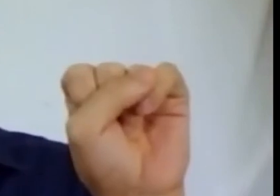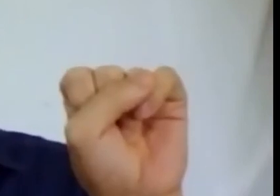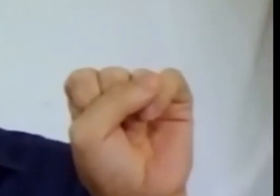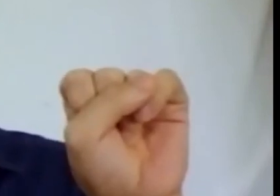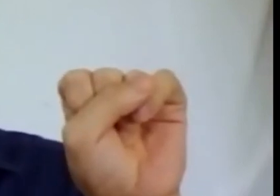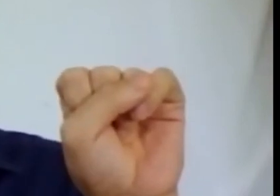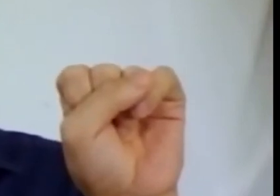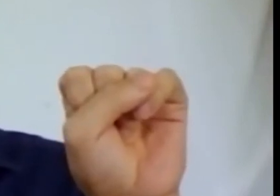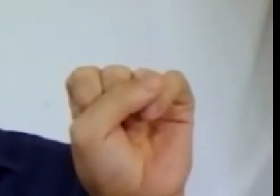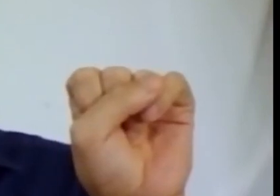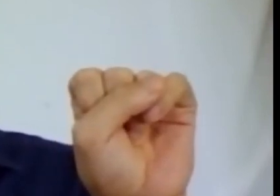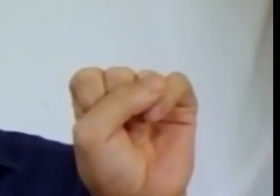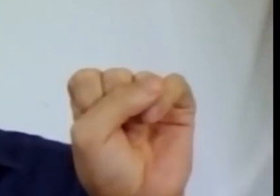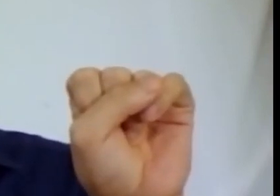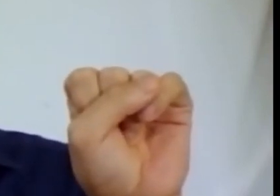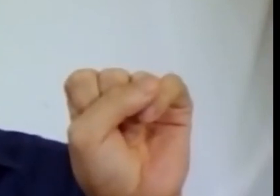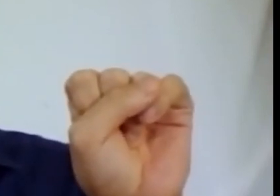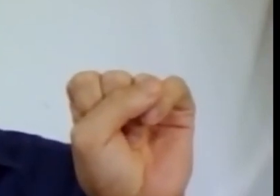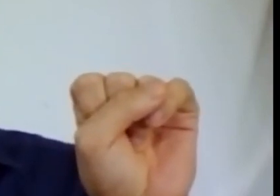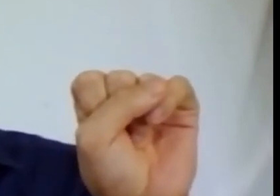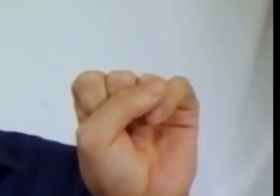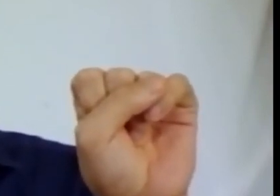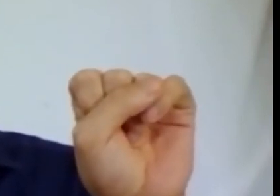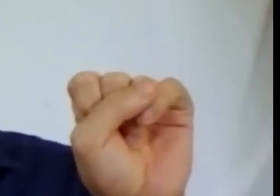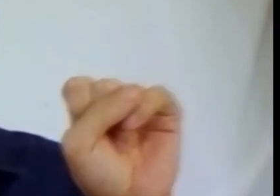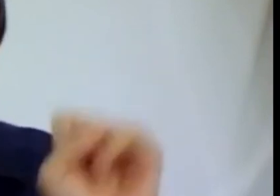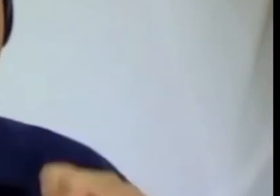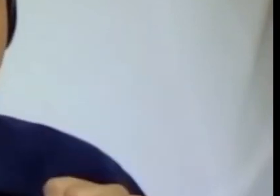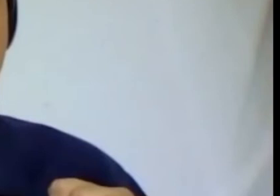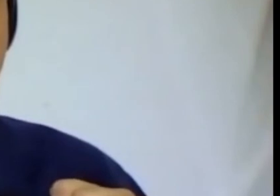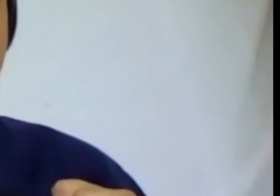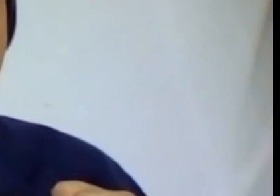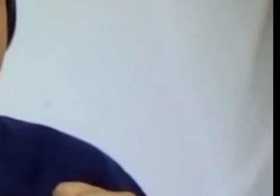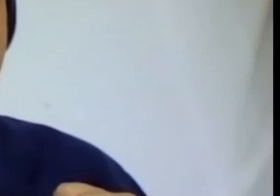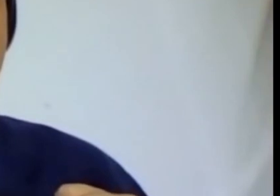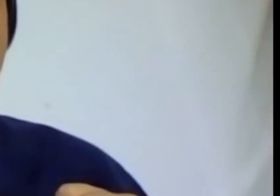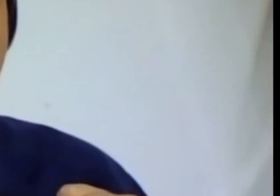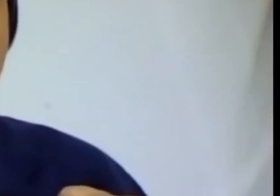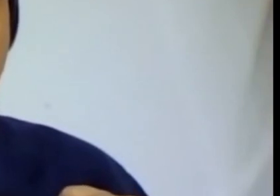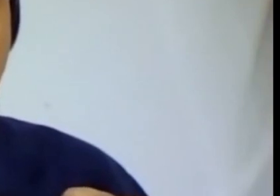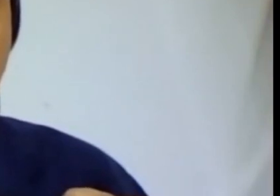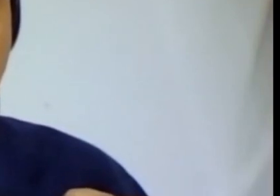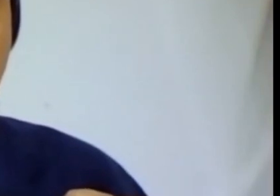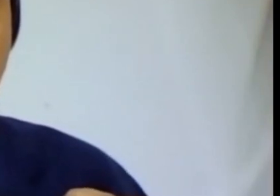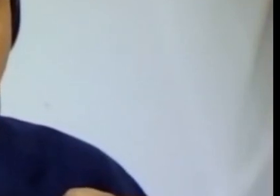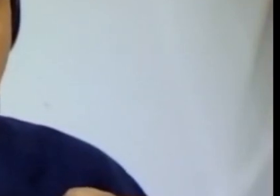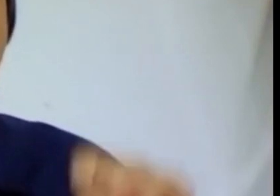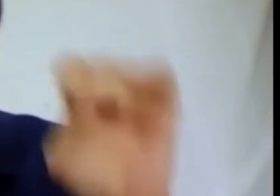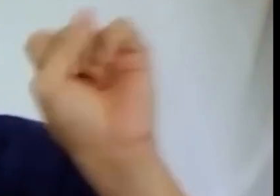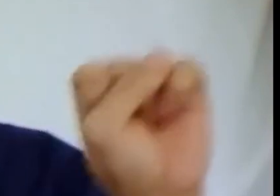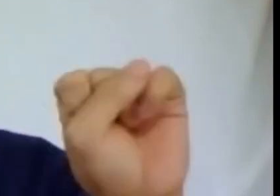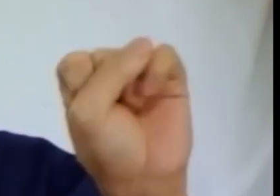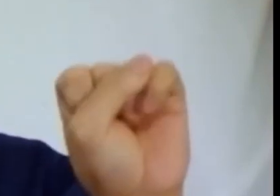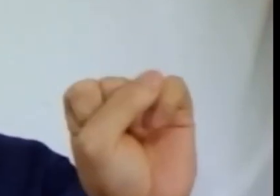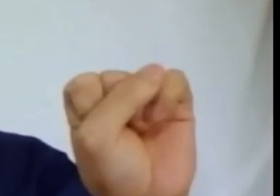verb, object, or subject, object, verb. You have to have a verb in the underlying structure, and then that verb